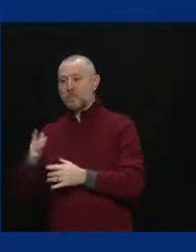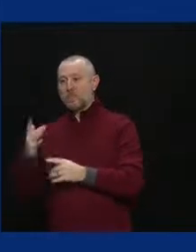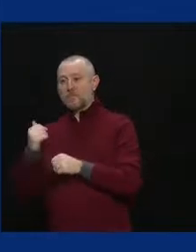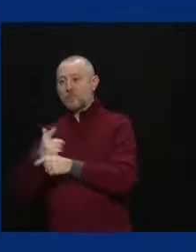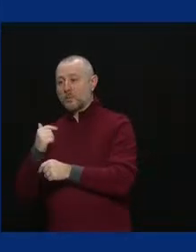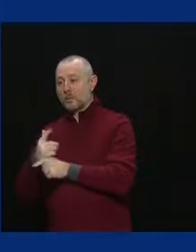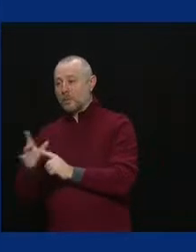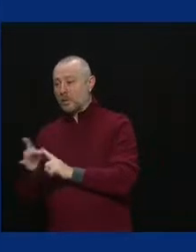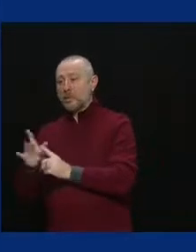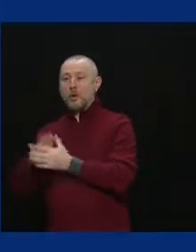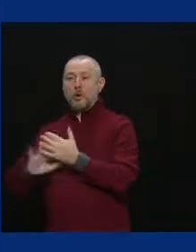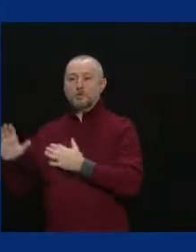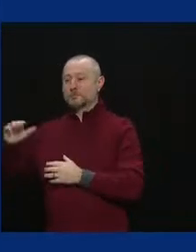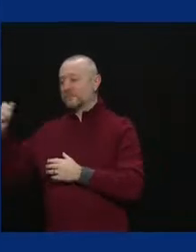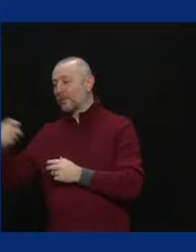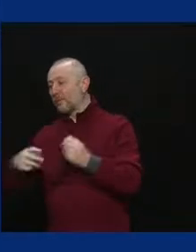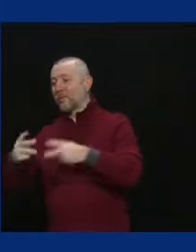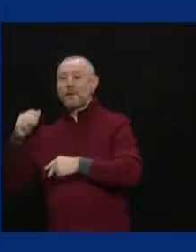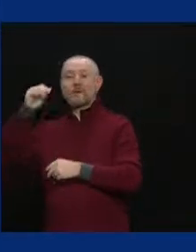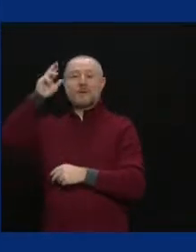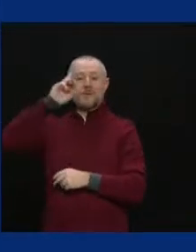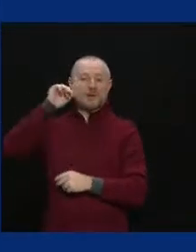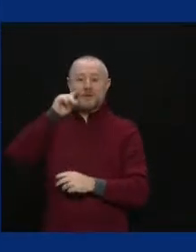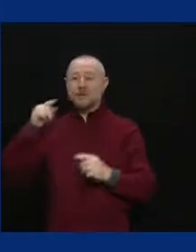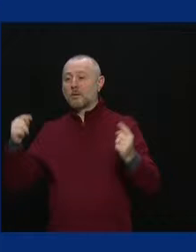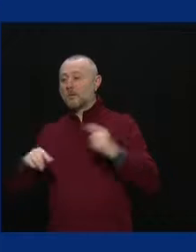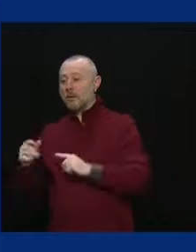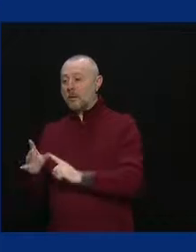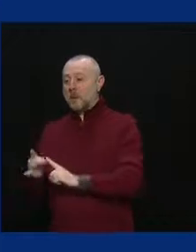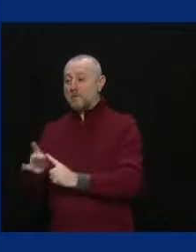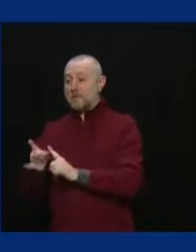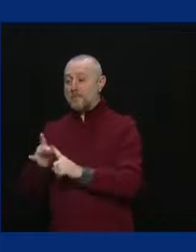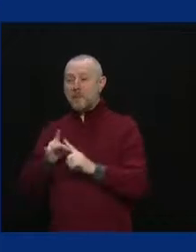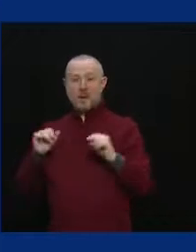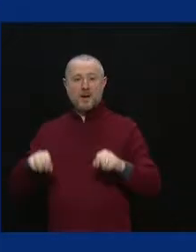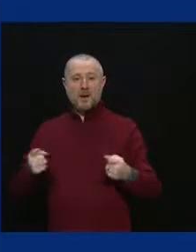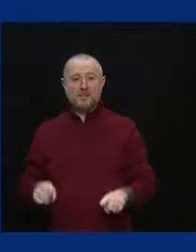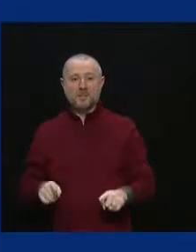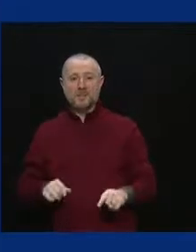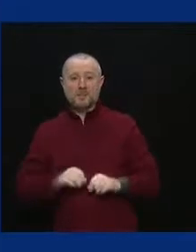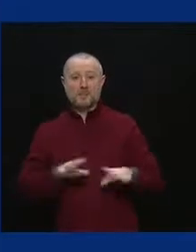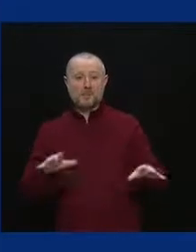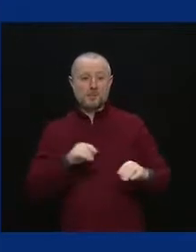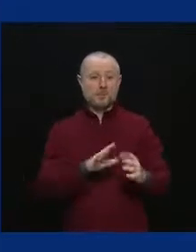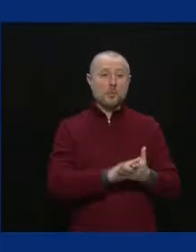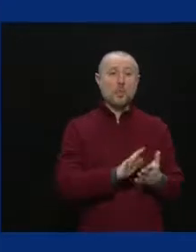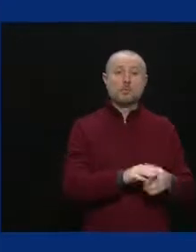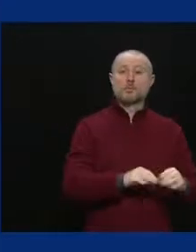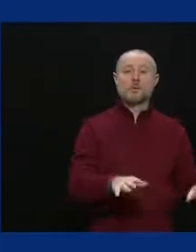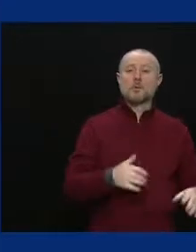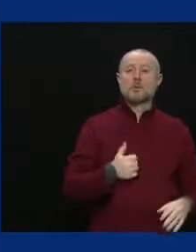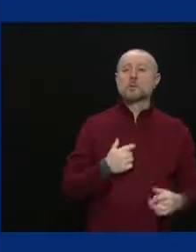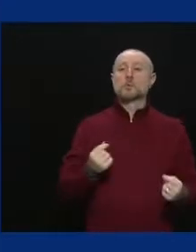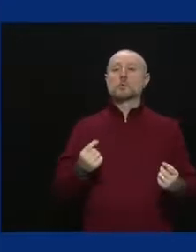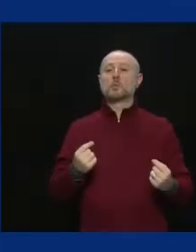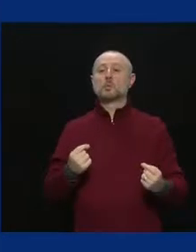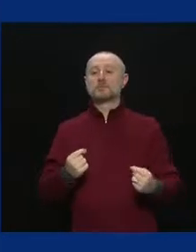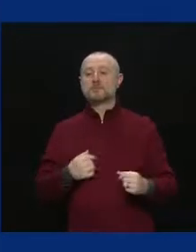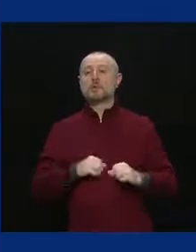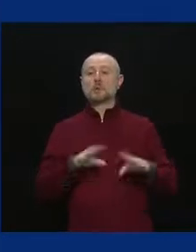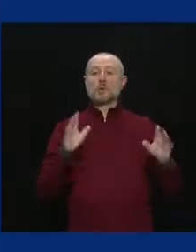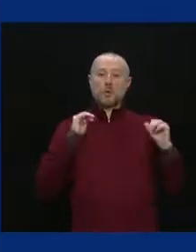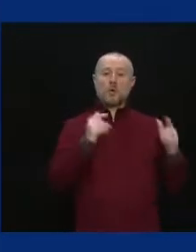and aunts and uncles, we could be in trouble in our schools. So we ensured that every school district, private and